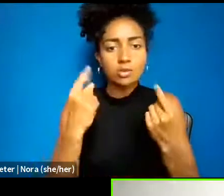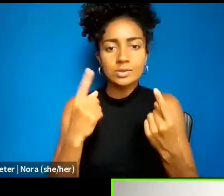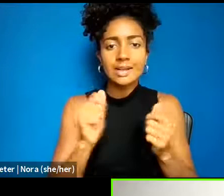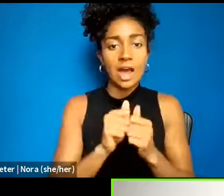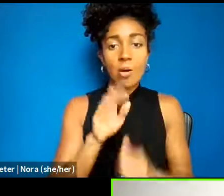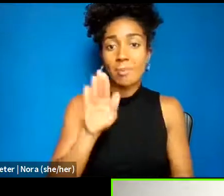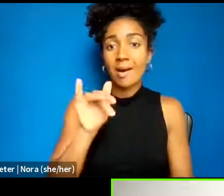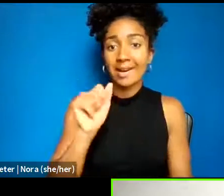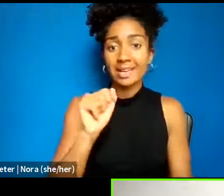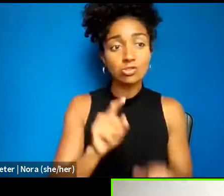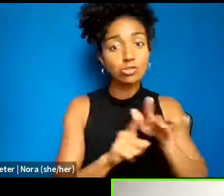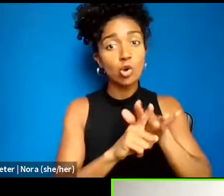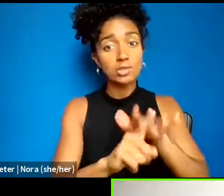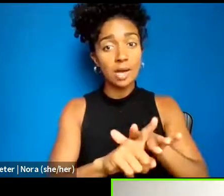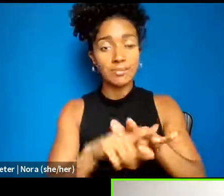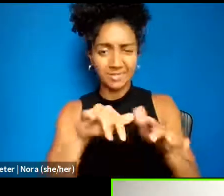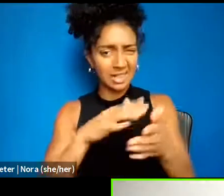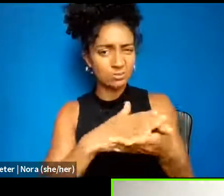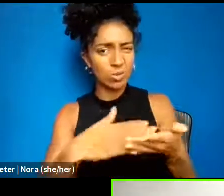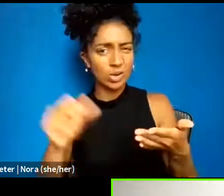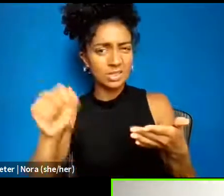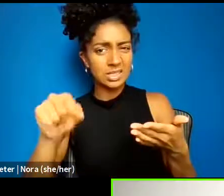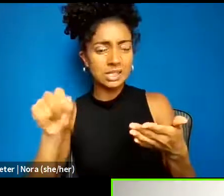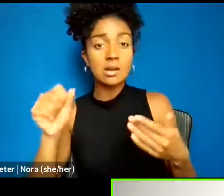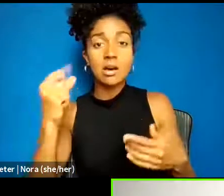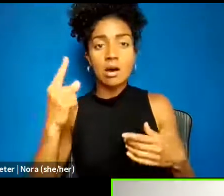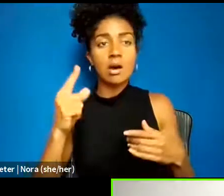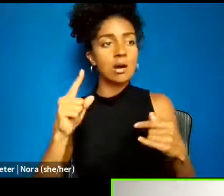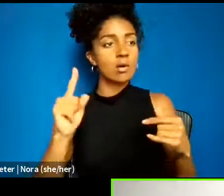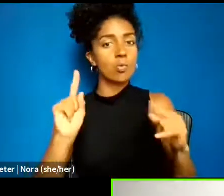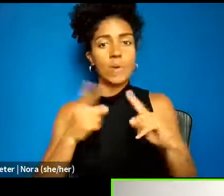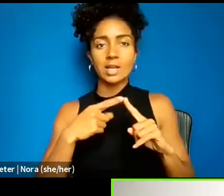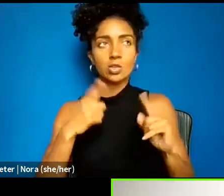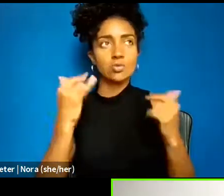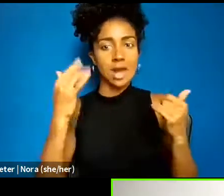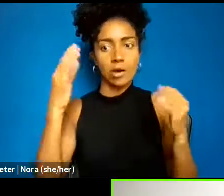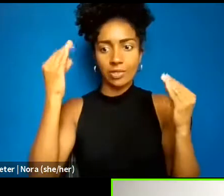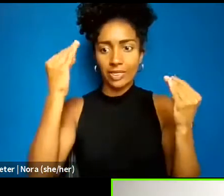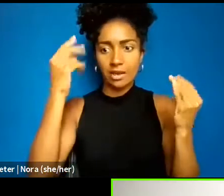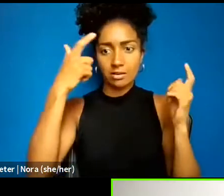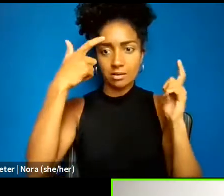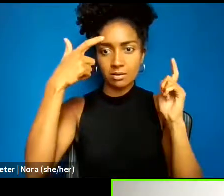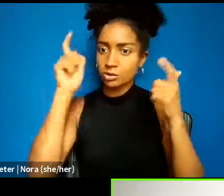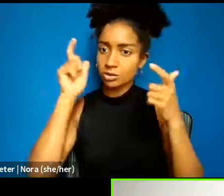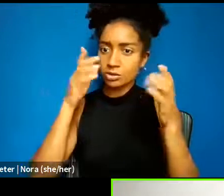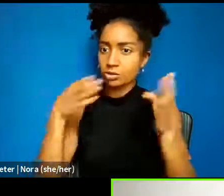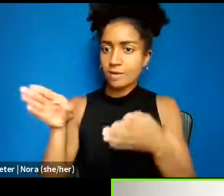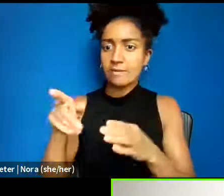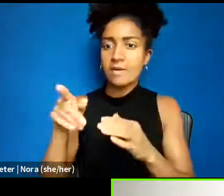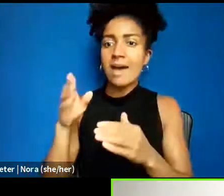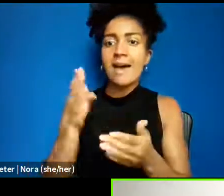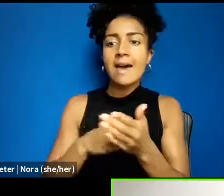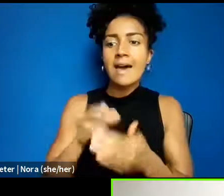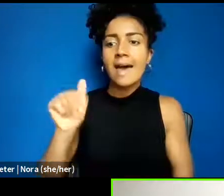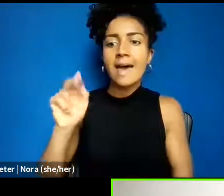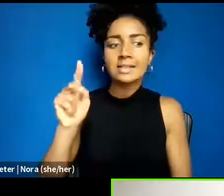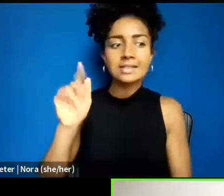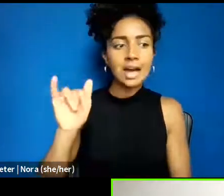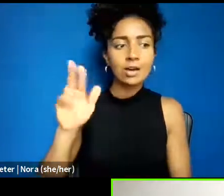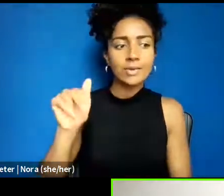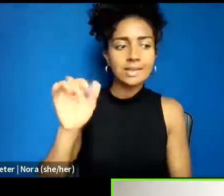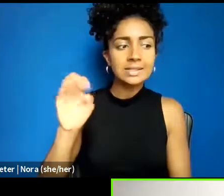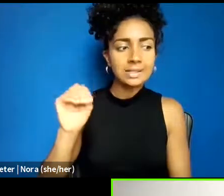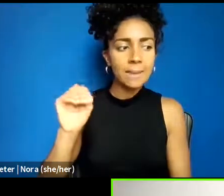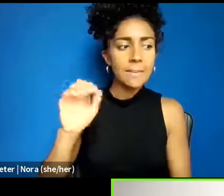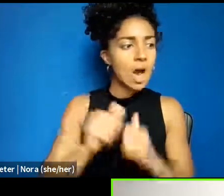it's when you shift into this idea of anti-racism, it's how is this showing up in different structures,